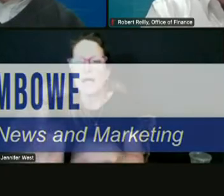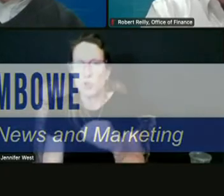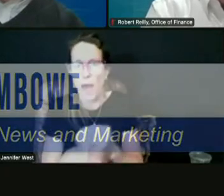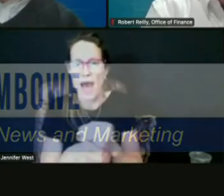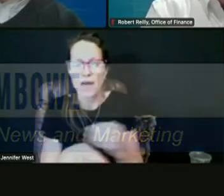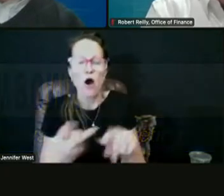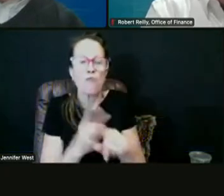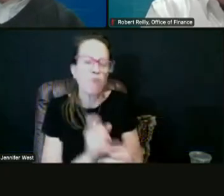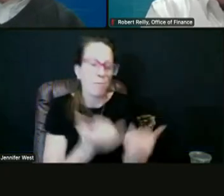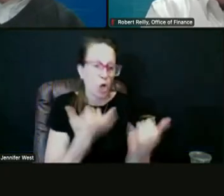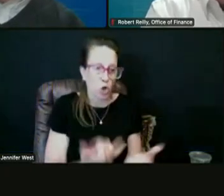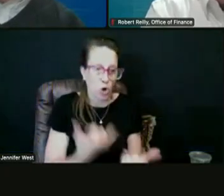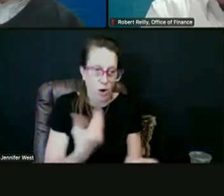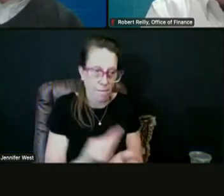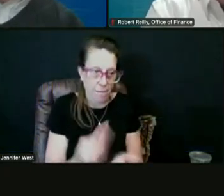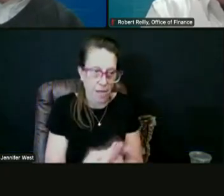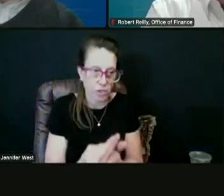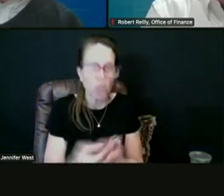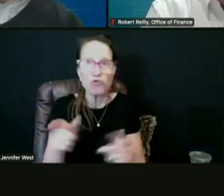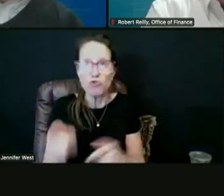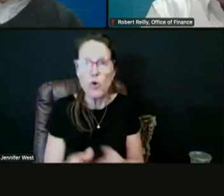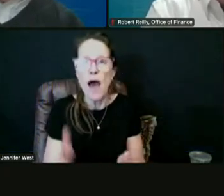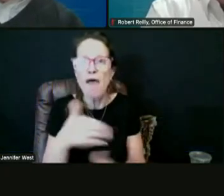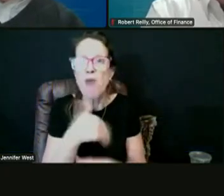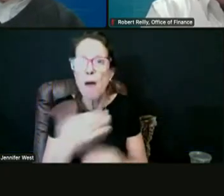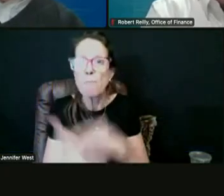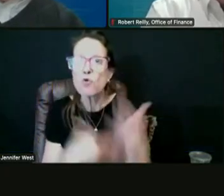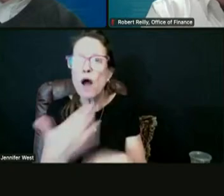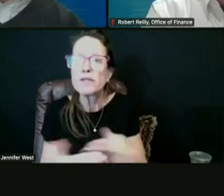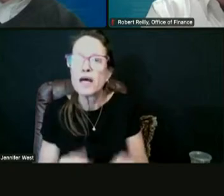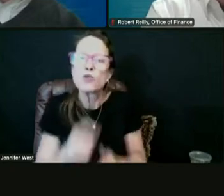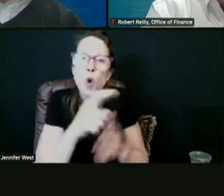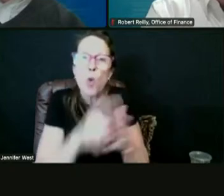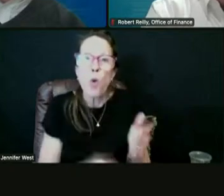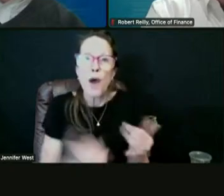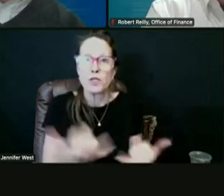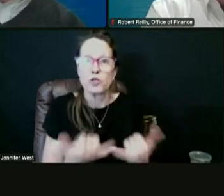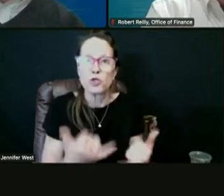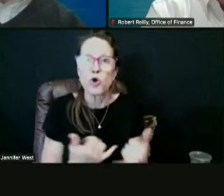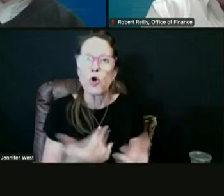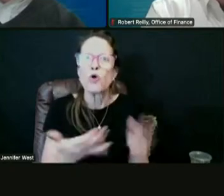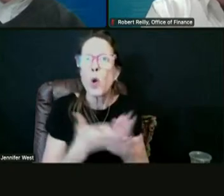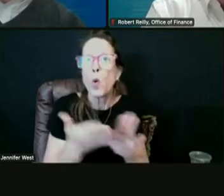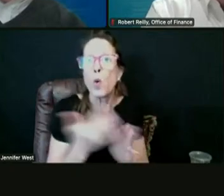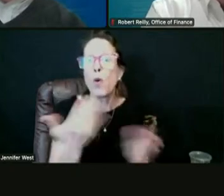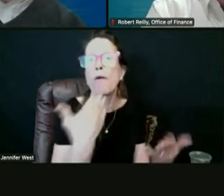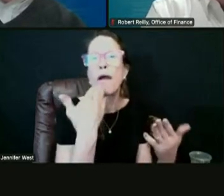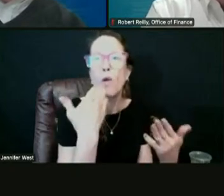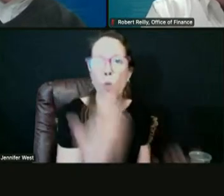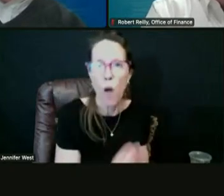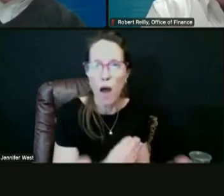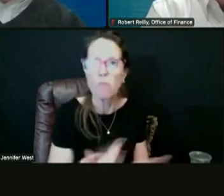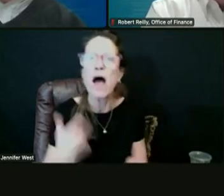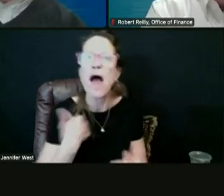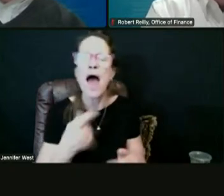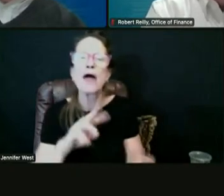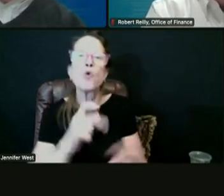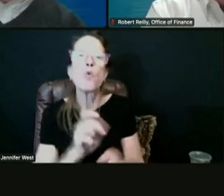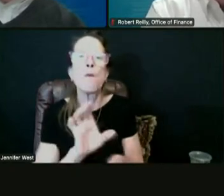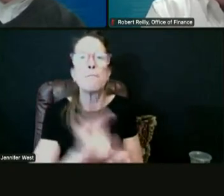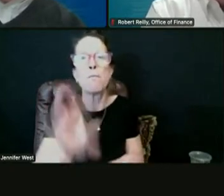you have a process to examine what is currently working well and repurposing those funds before adding